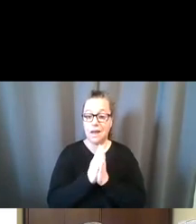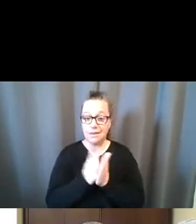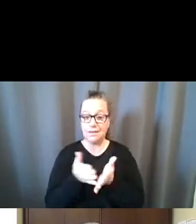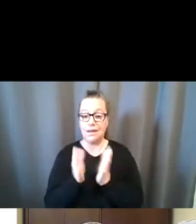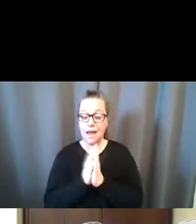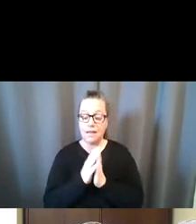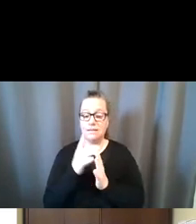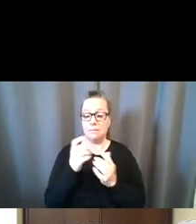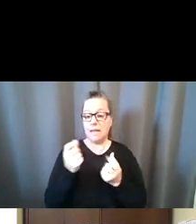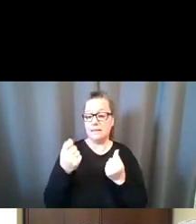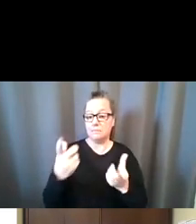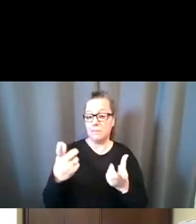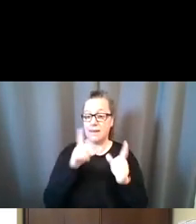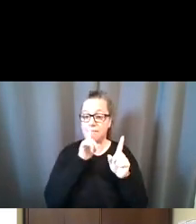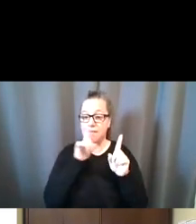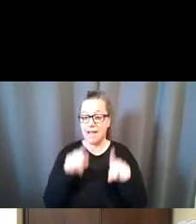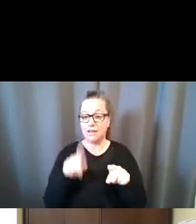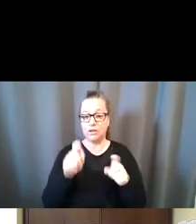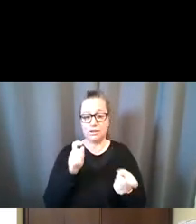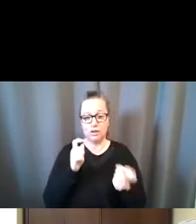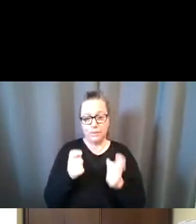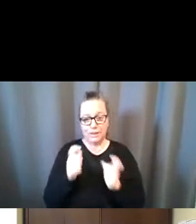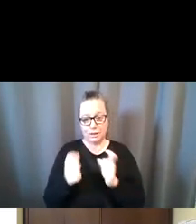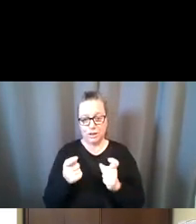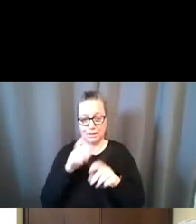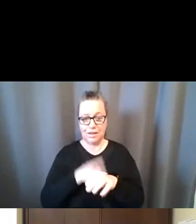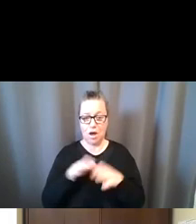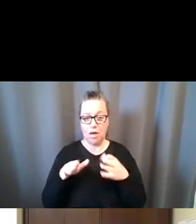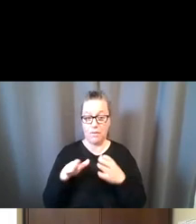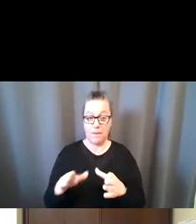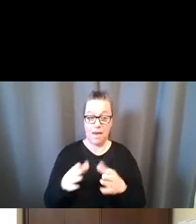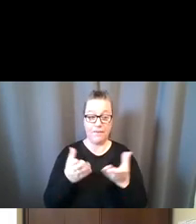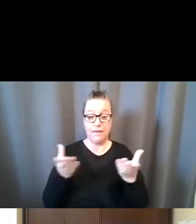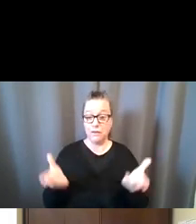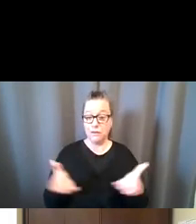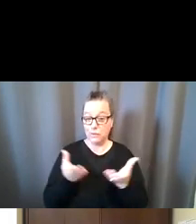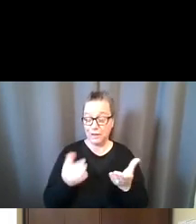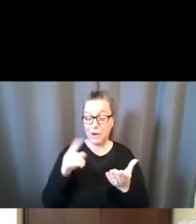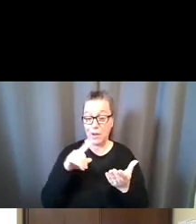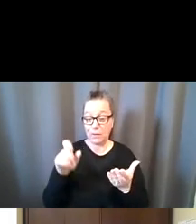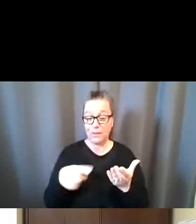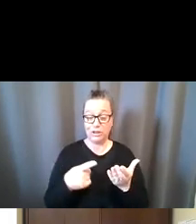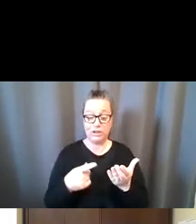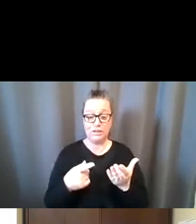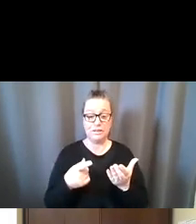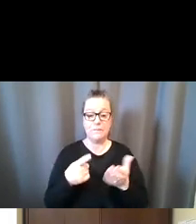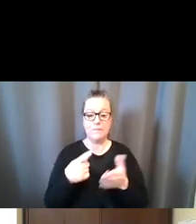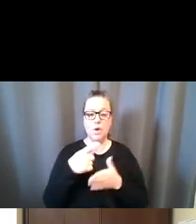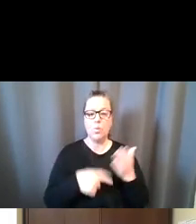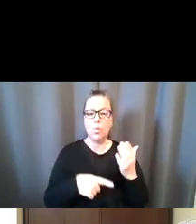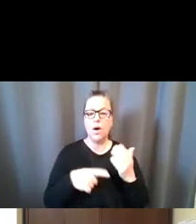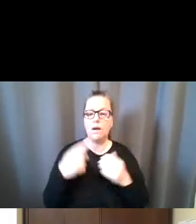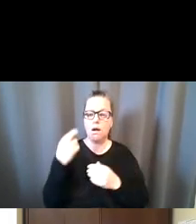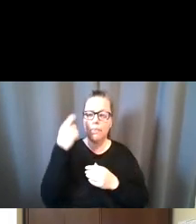many of the answers need to be adjusted along the path. So here are the questions. What are the